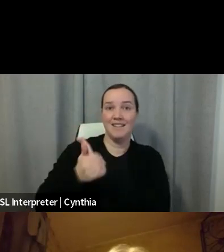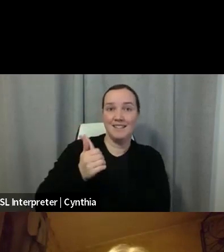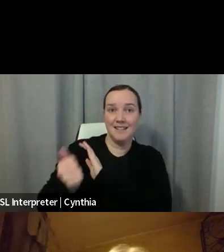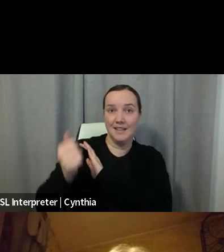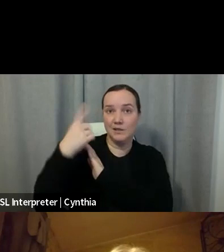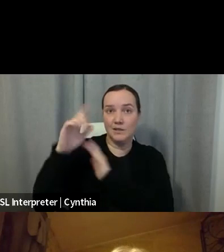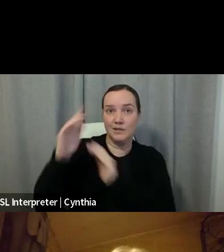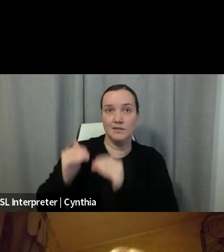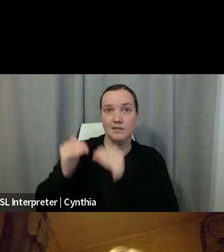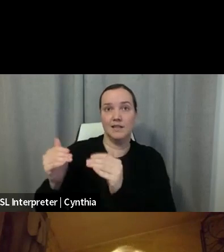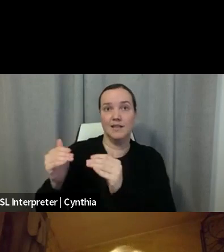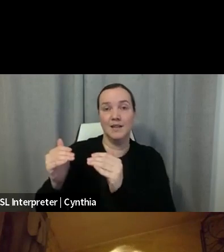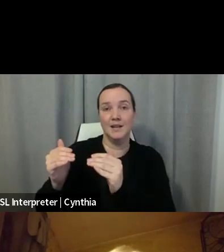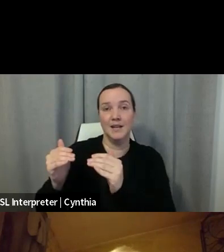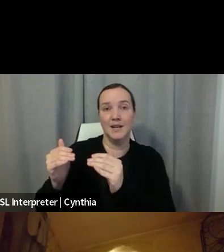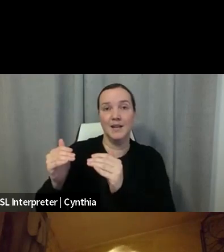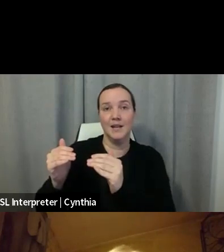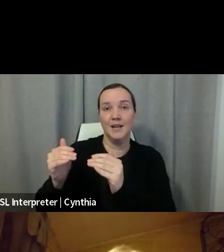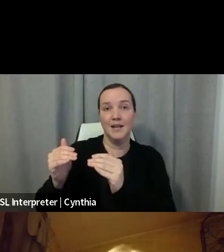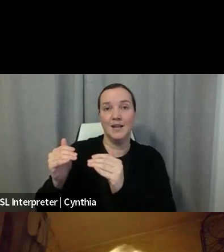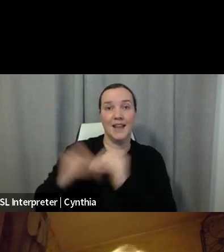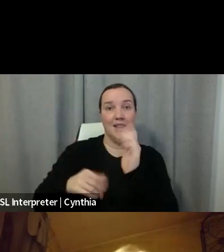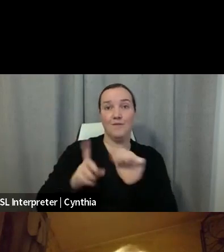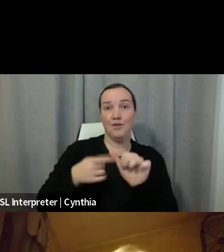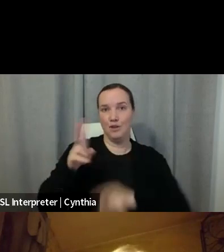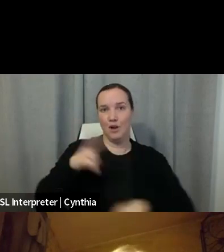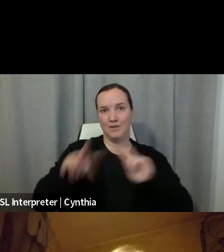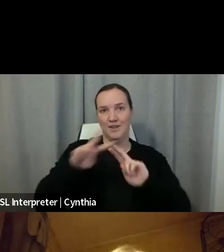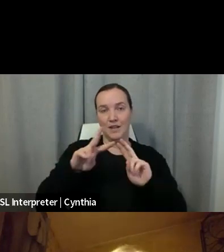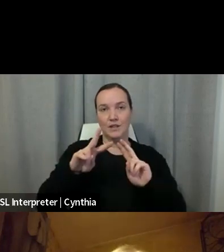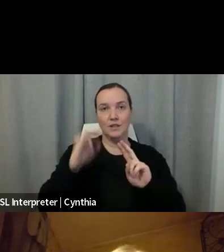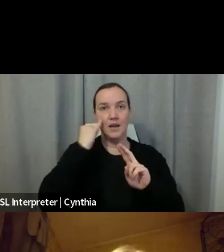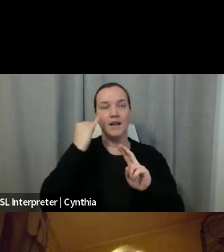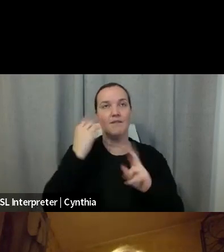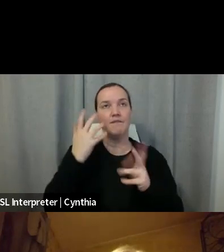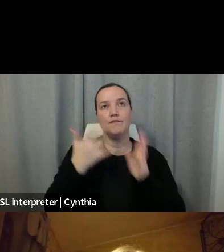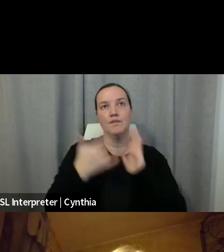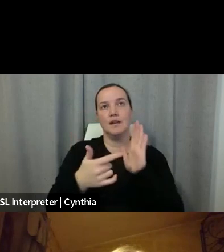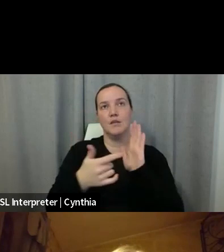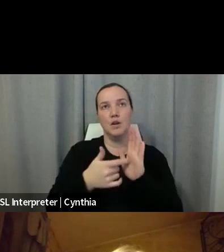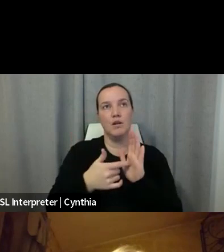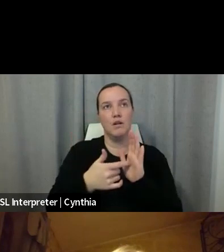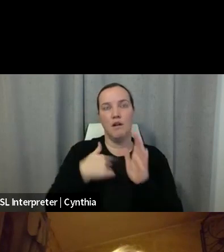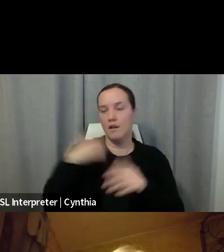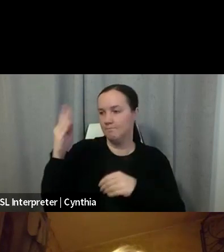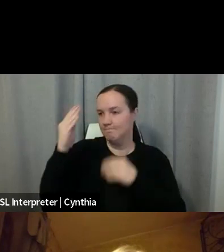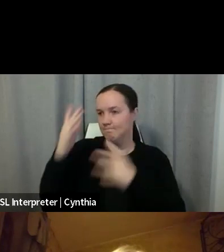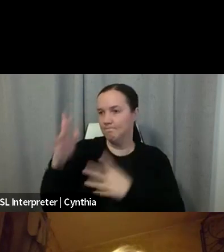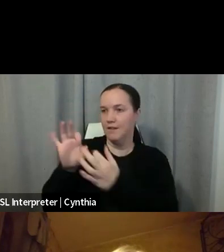it further other than the first observation. So if I brought up some feedback